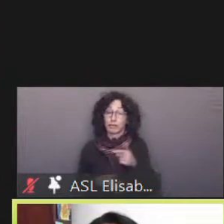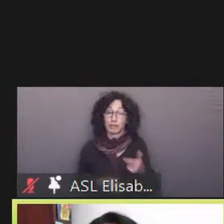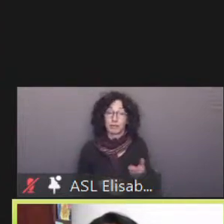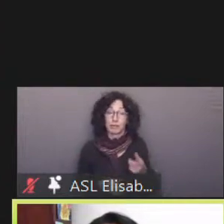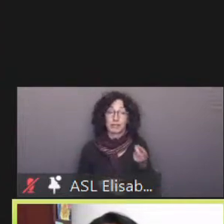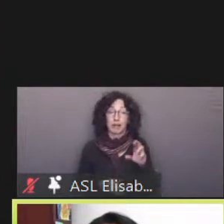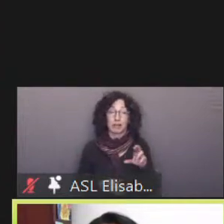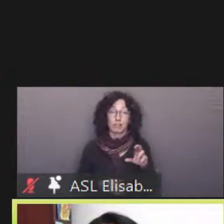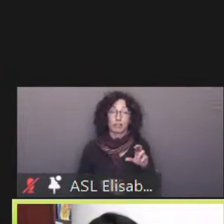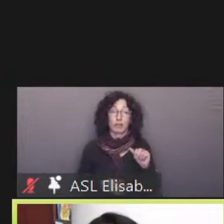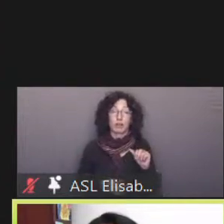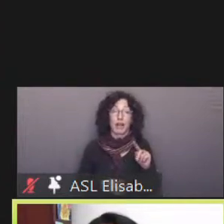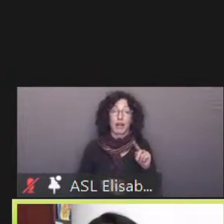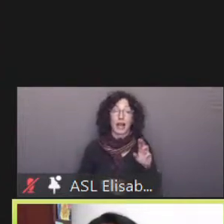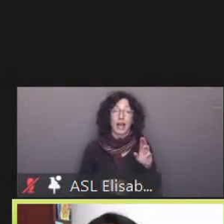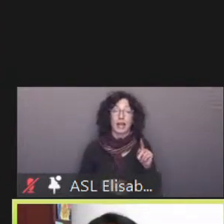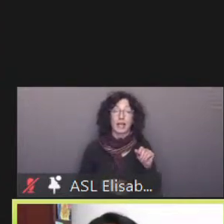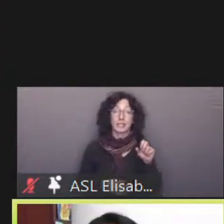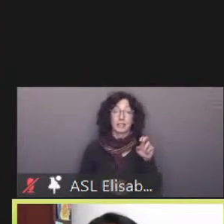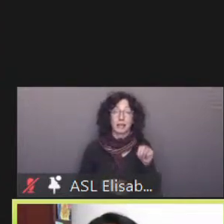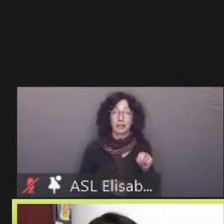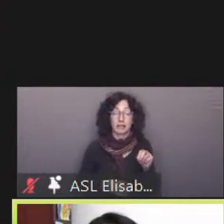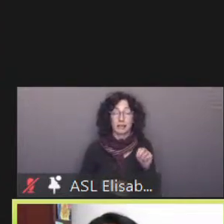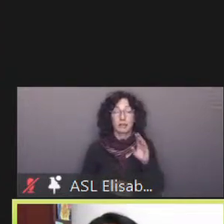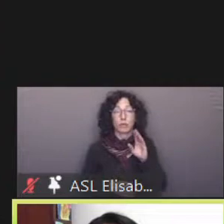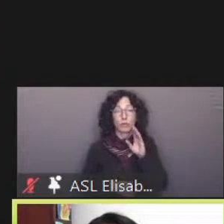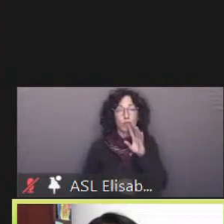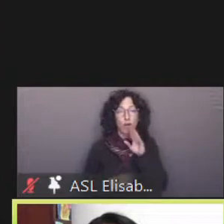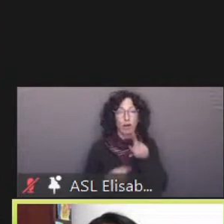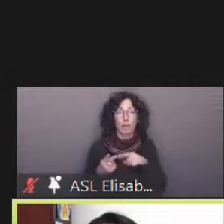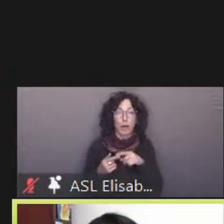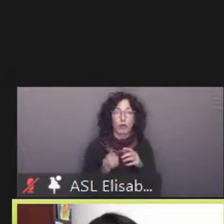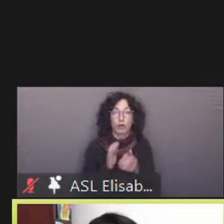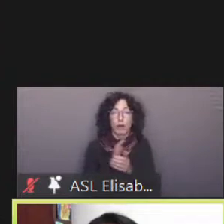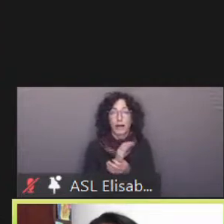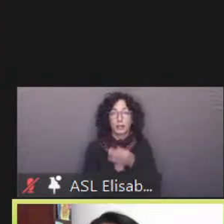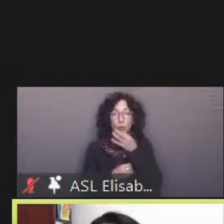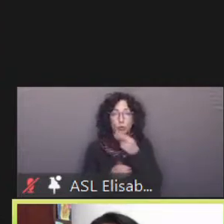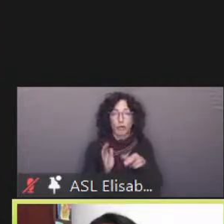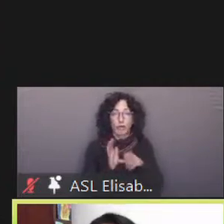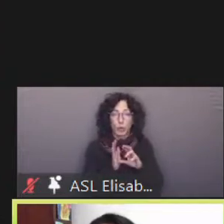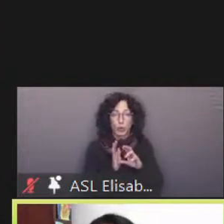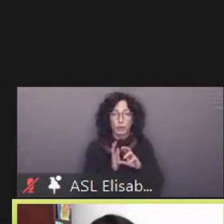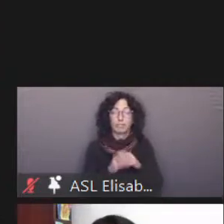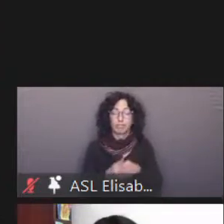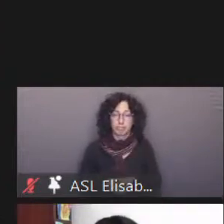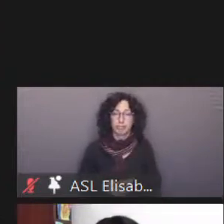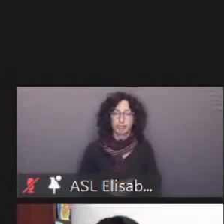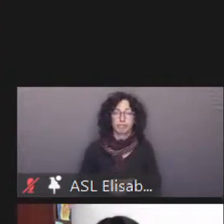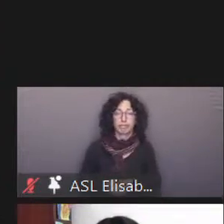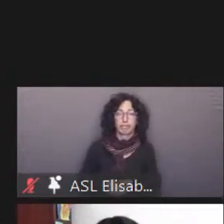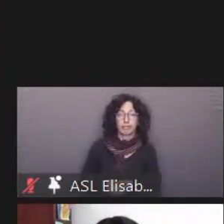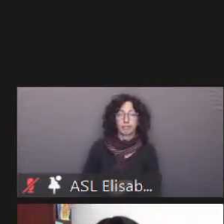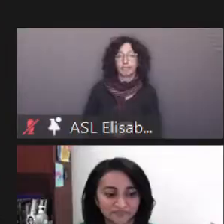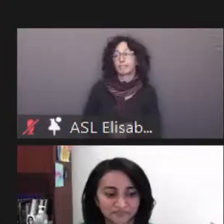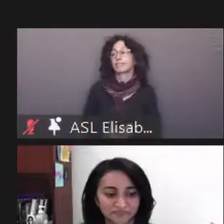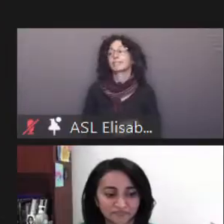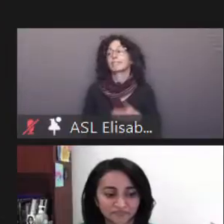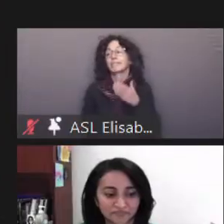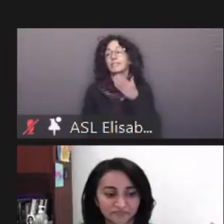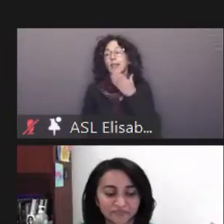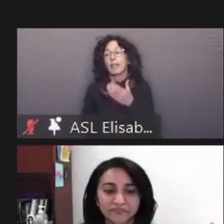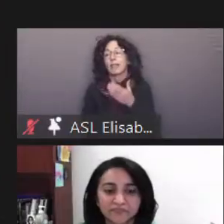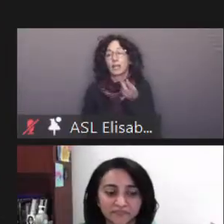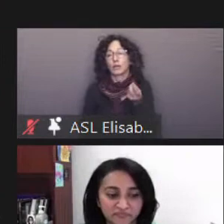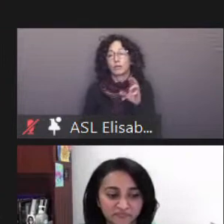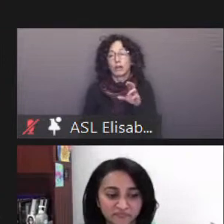Atkinson for her expert review and assessment of the vaccines. Thank you. Thank you, Dr. Phillip. So